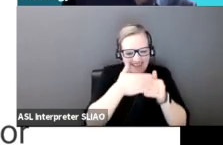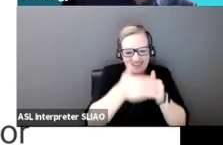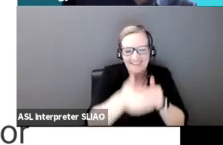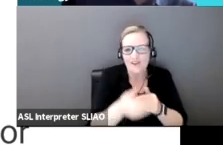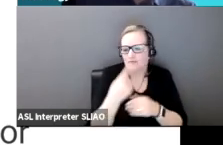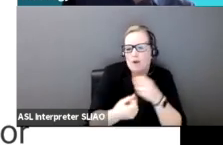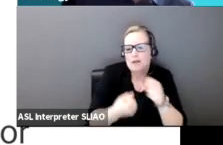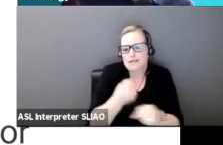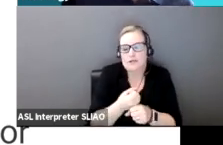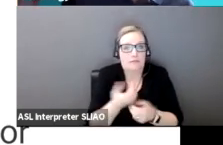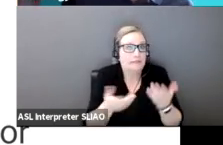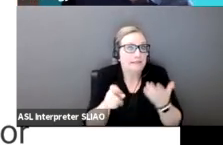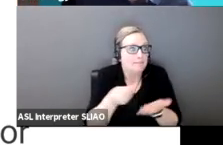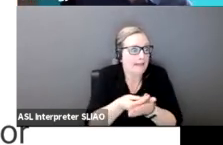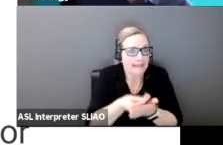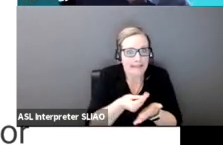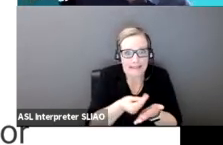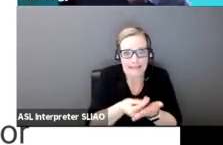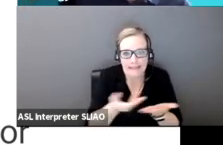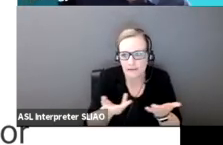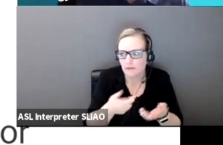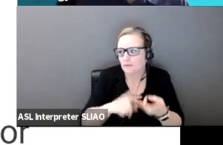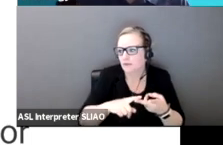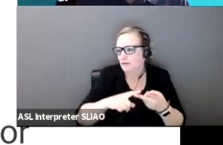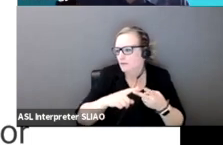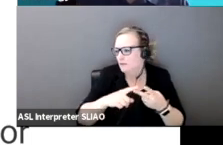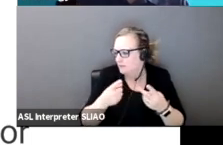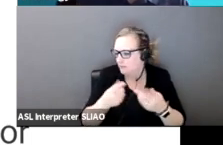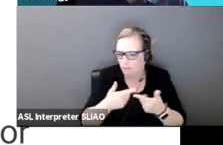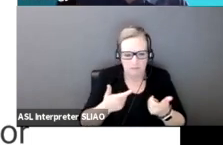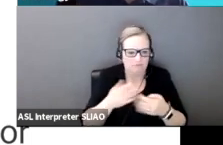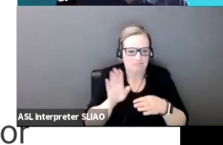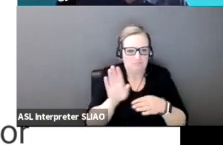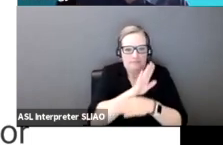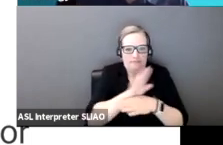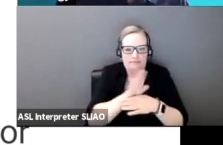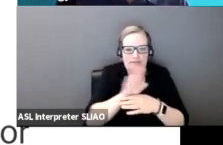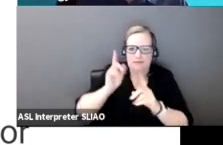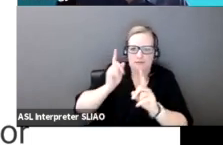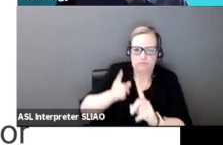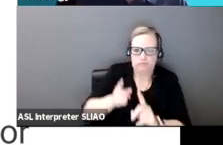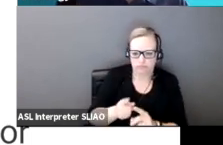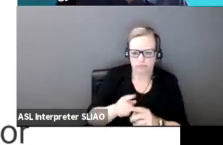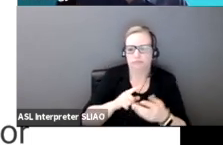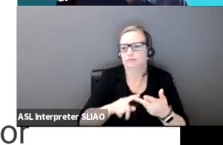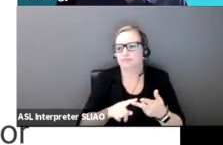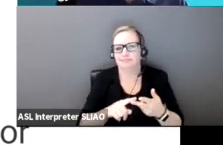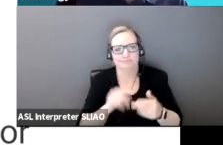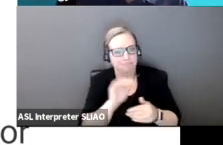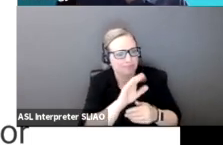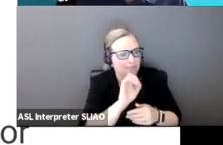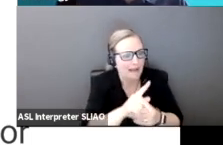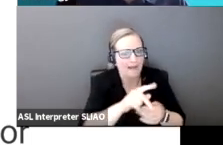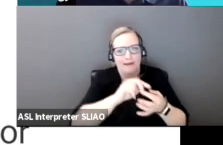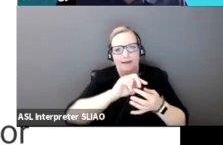capital to come up with a business case and financing for filing an